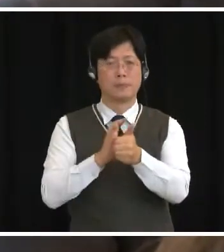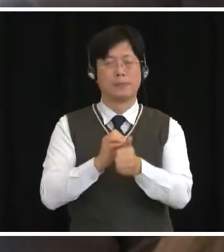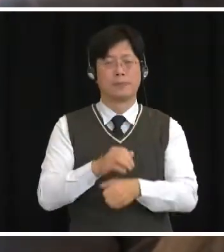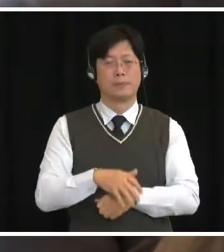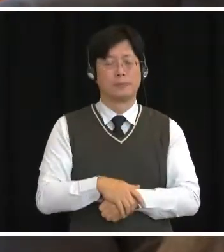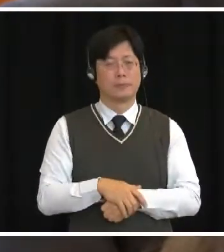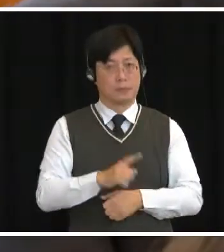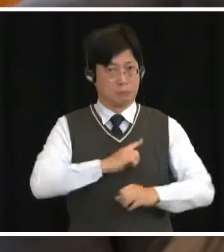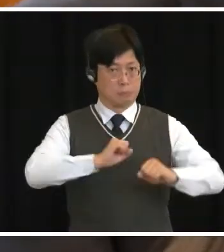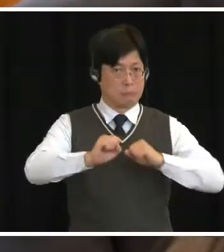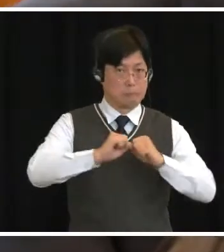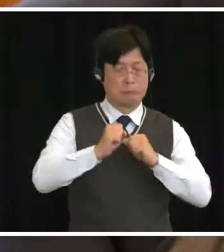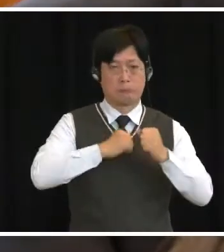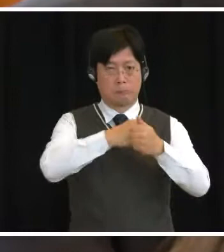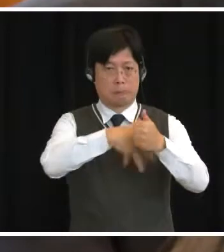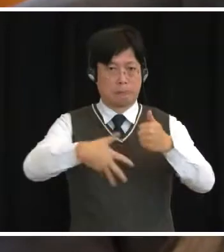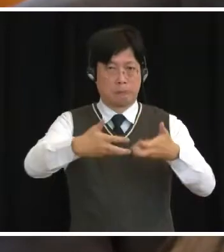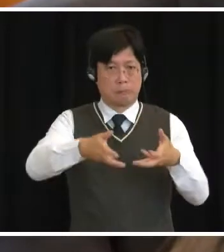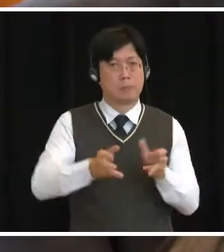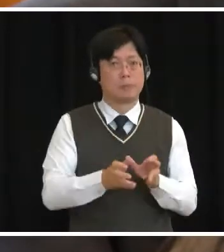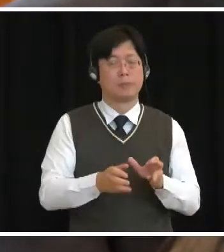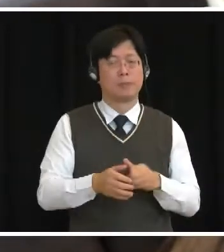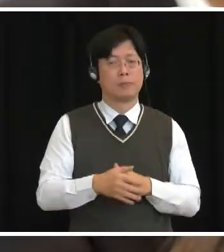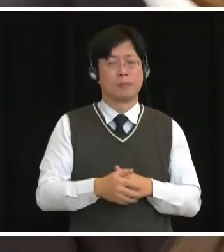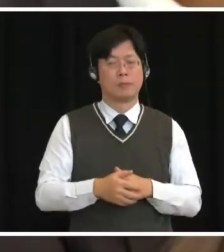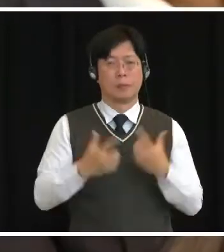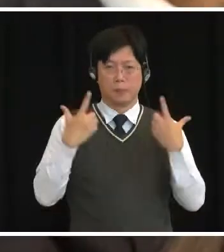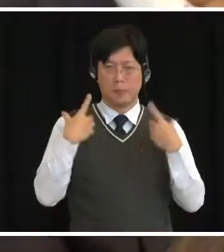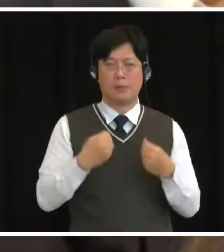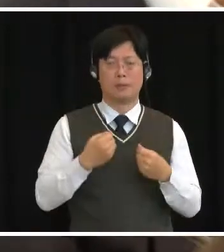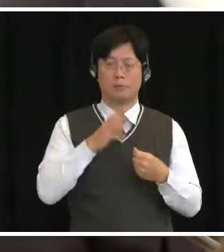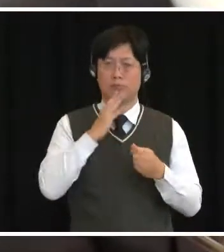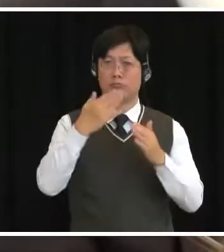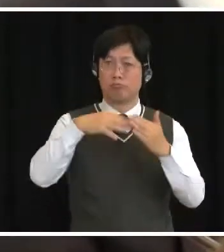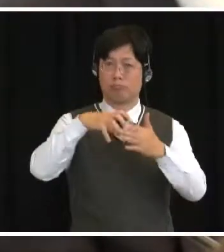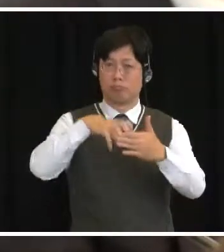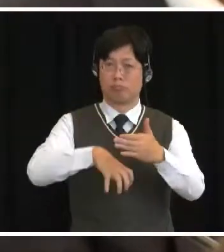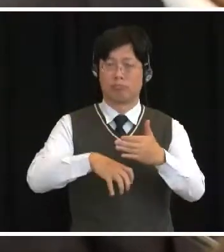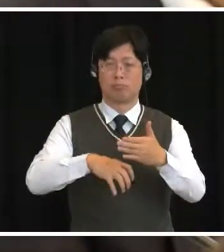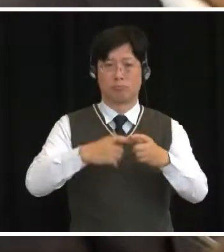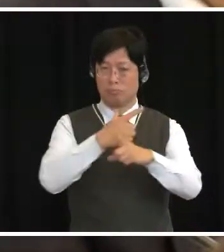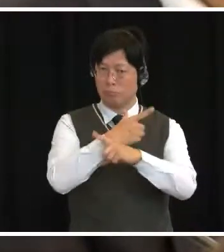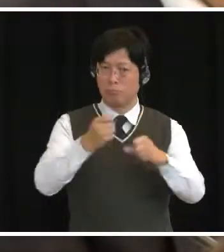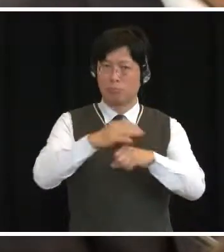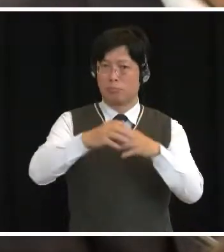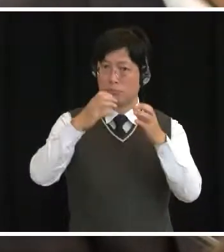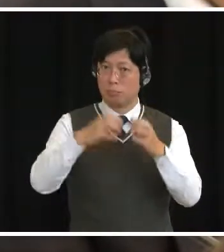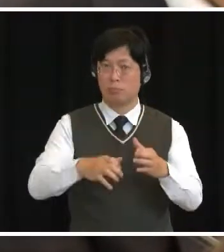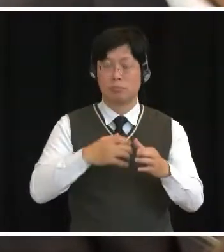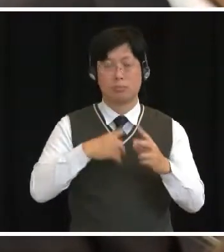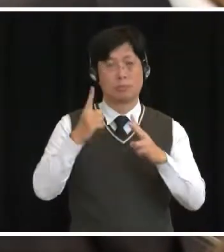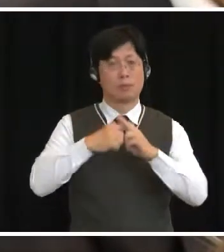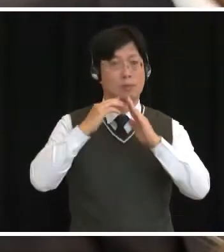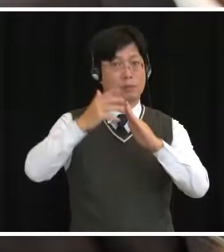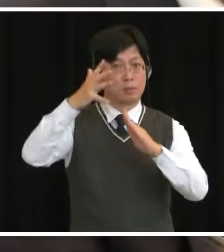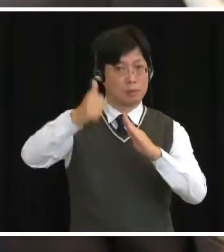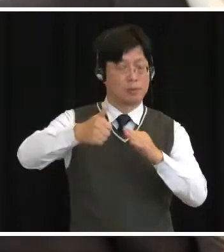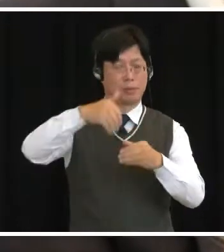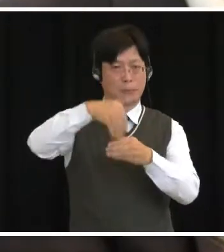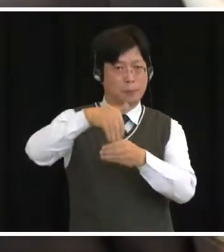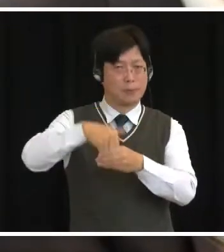school education. So students are also taught to run their